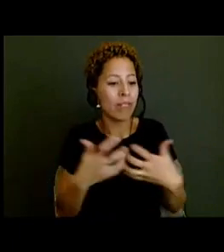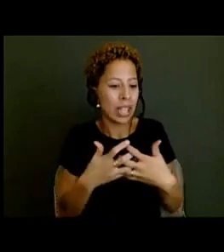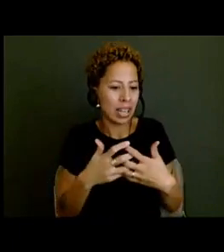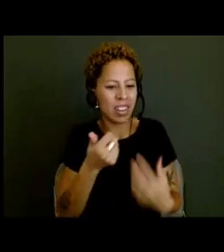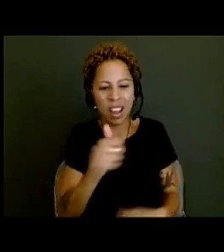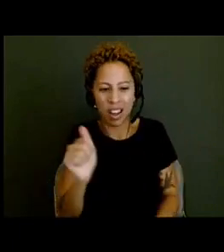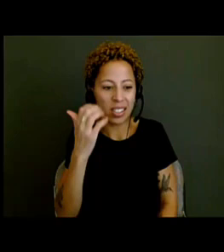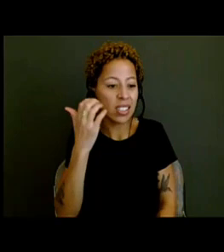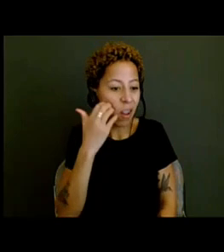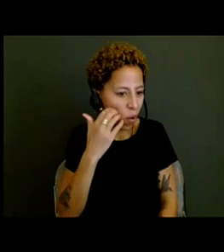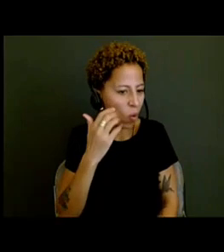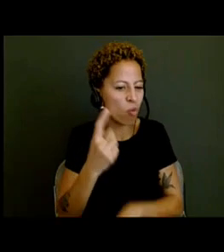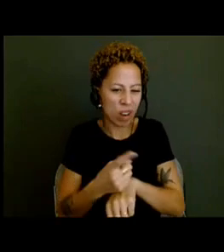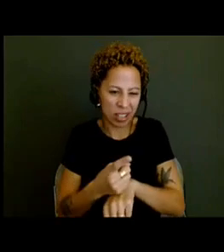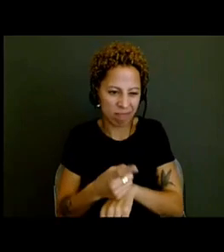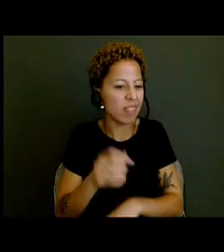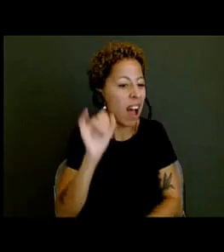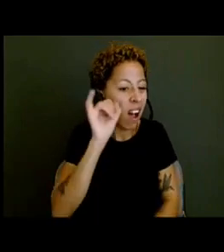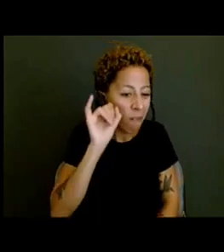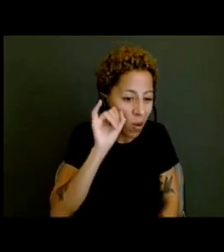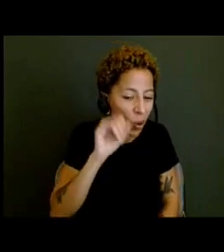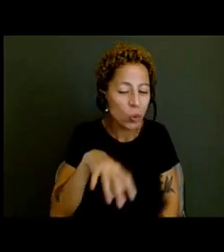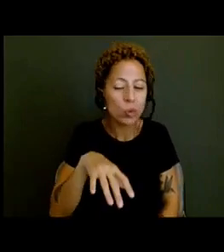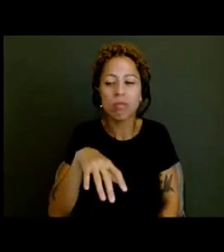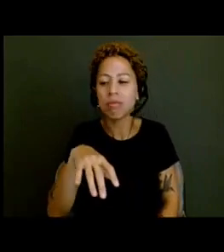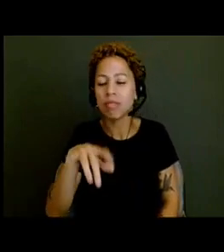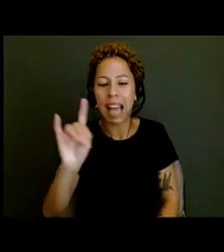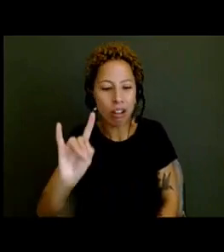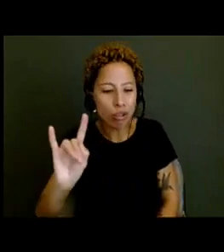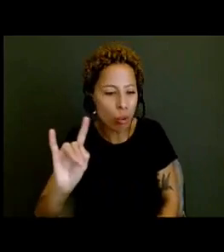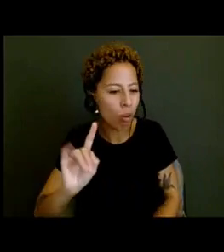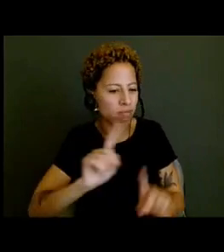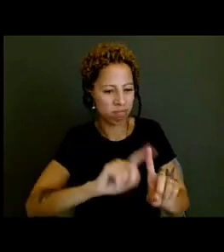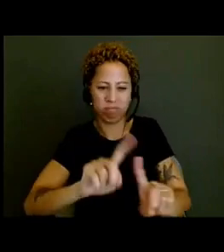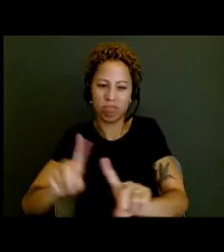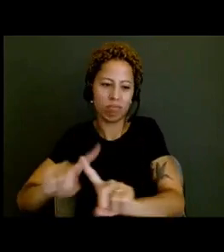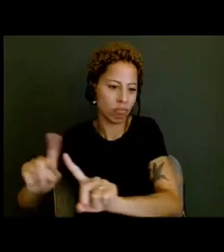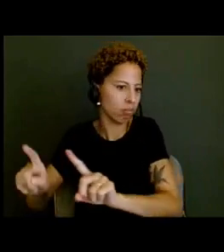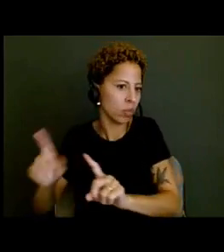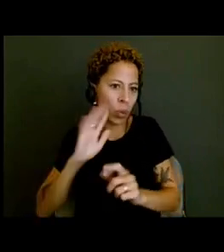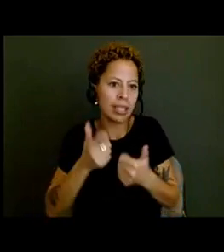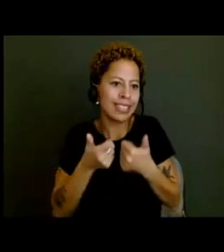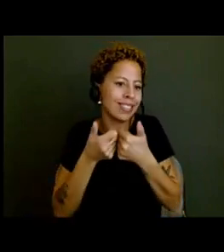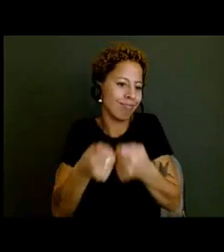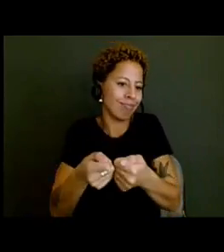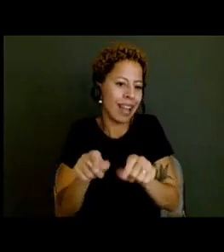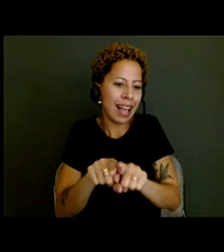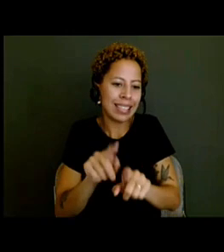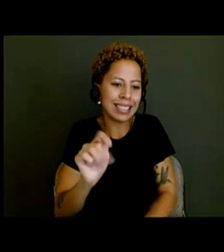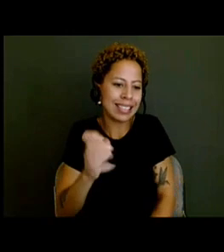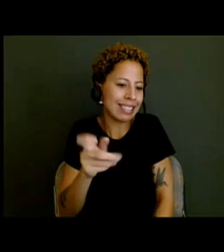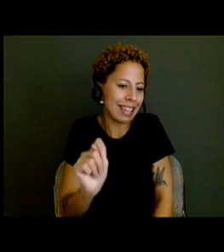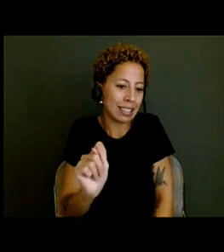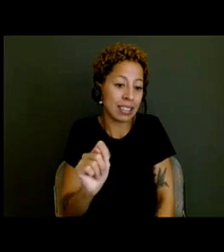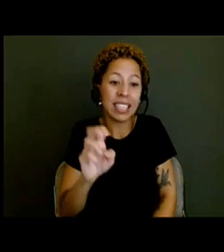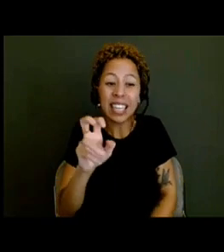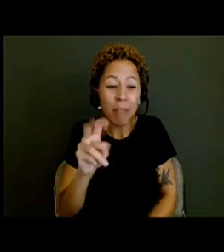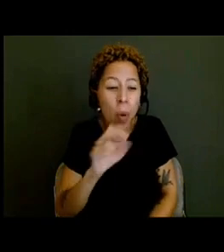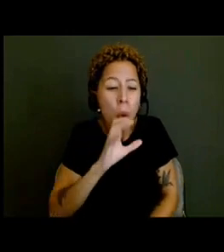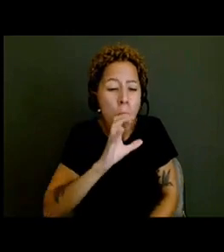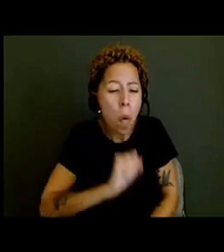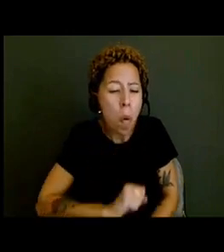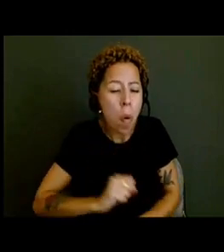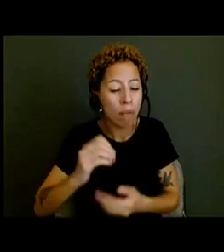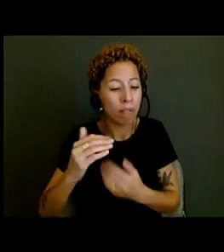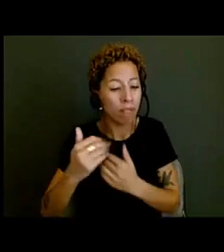and others. Yes, any phone, Simone. So it will be delivered as a text message. It could be the older flip phones that we had. They